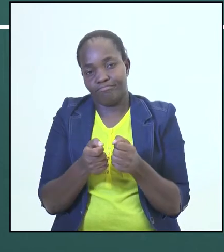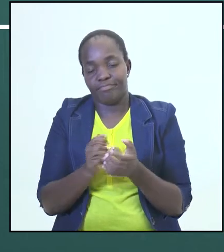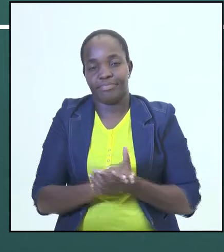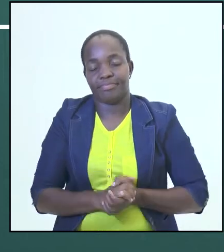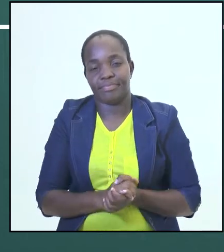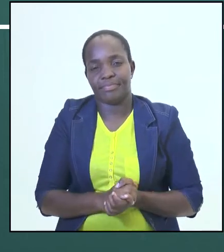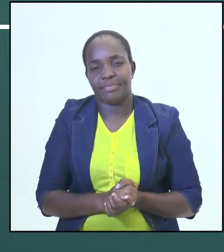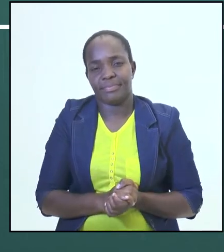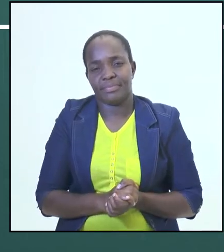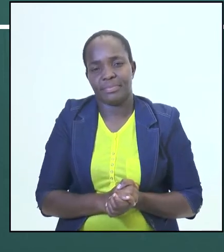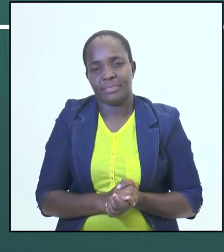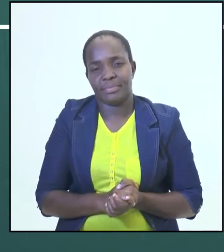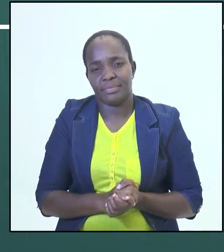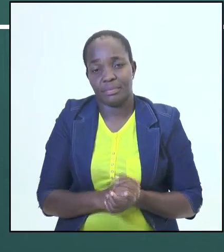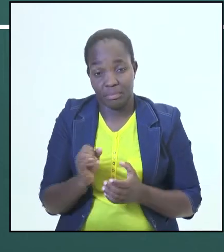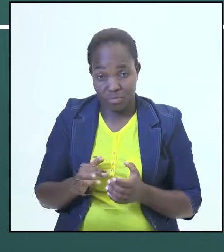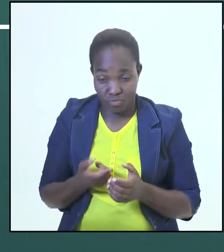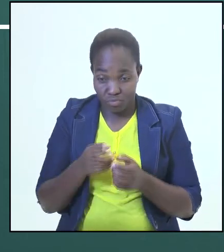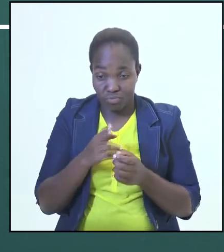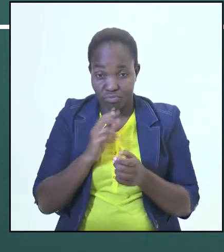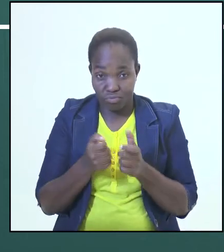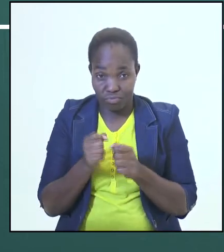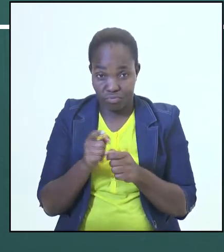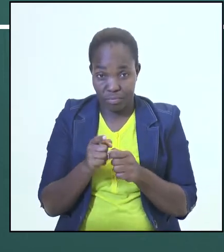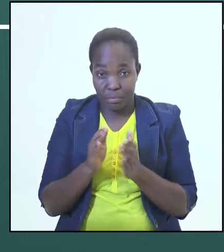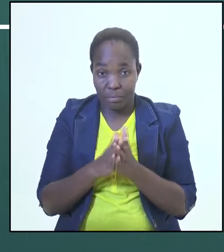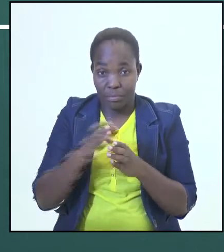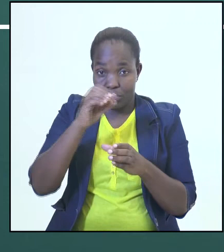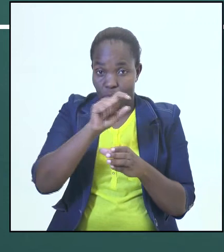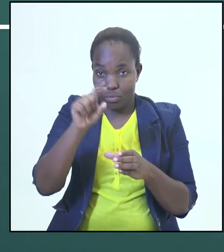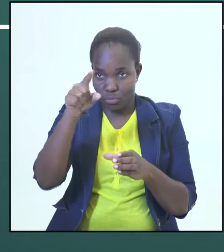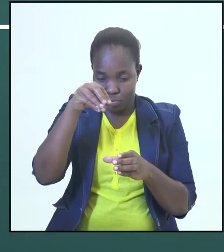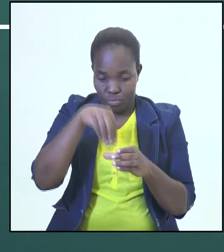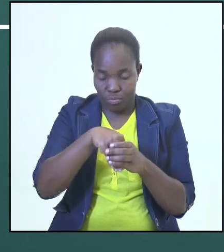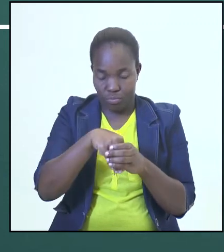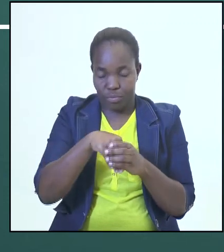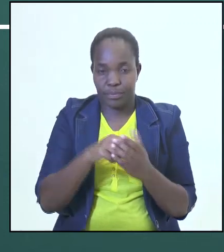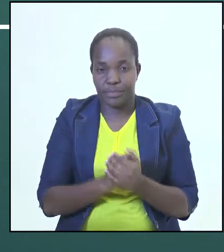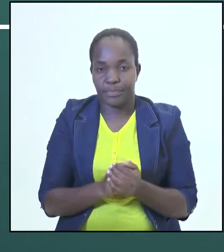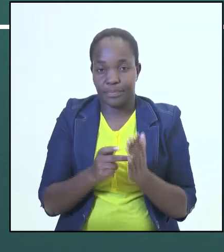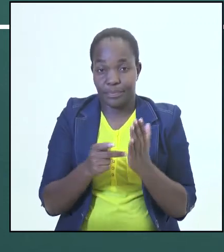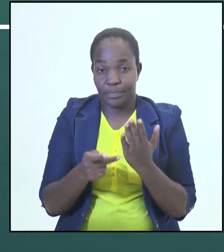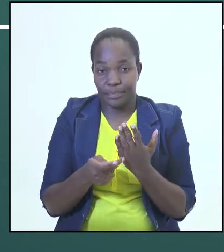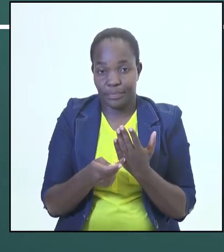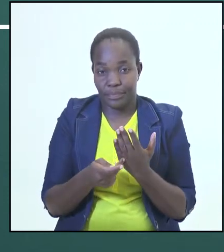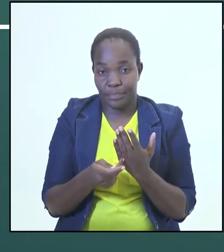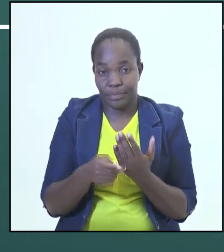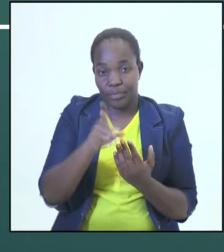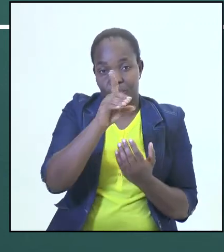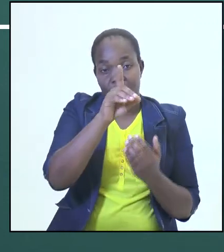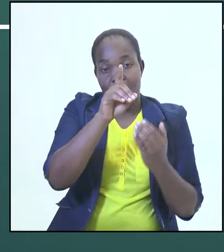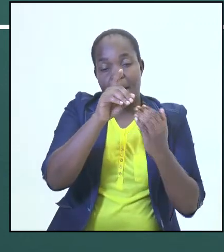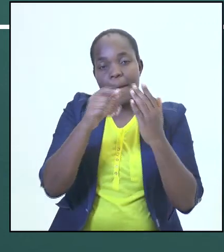for today. To SMS your answer, please enter the keyword for this program, which is